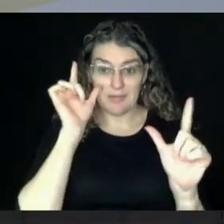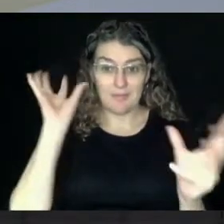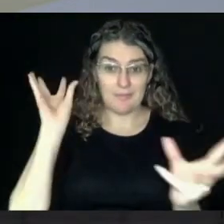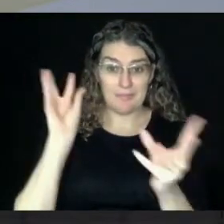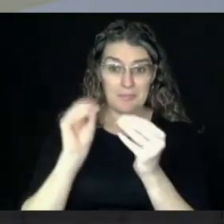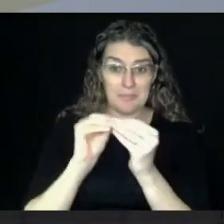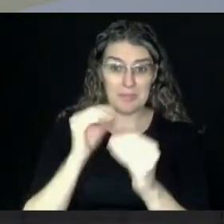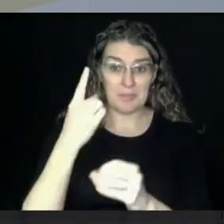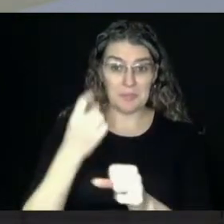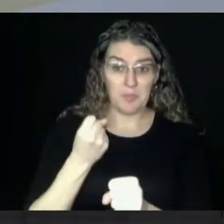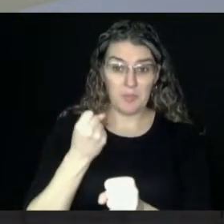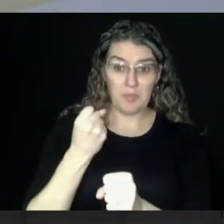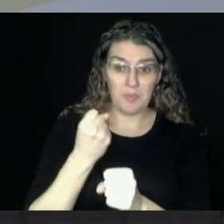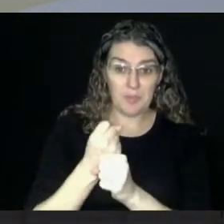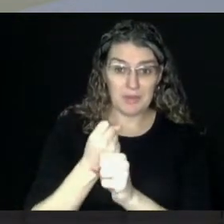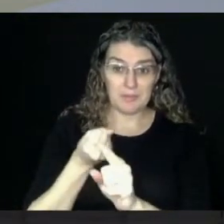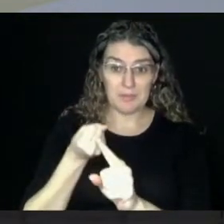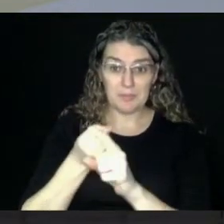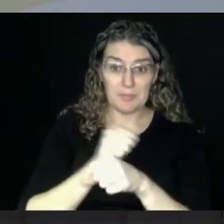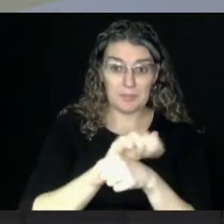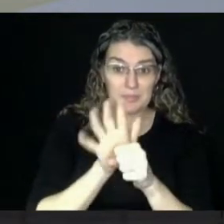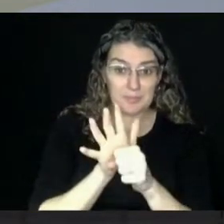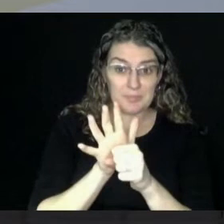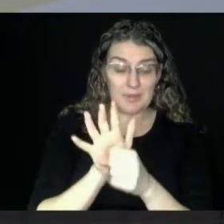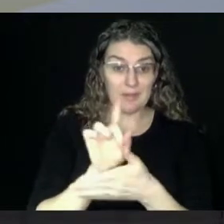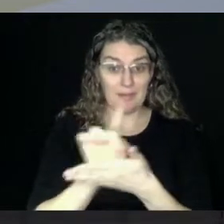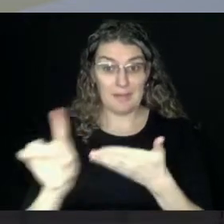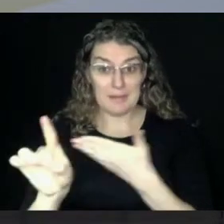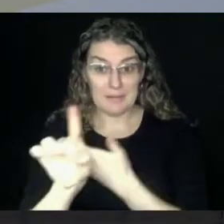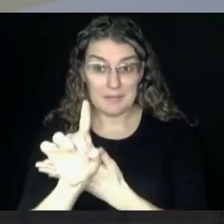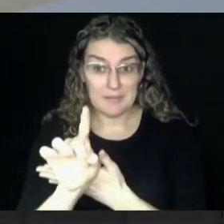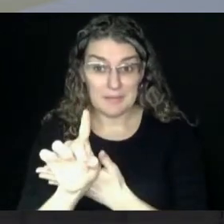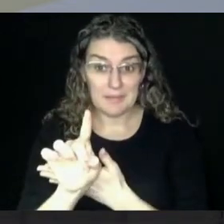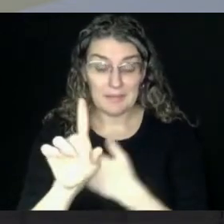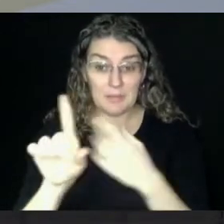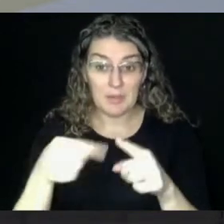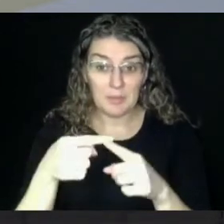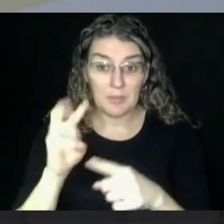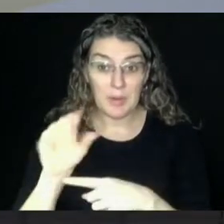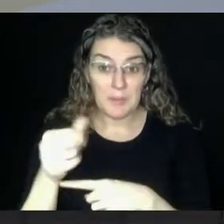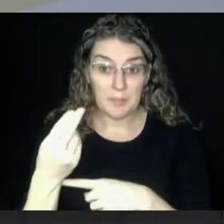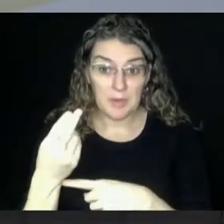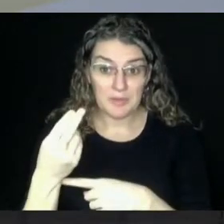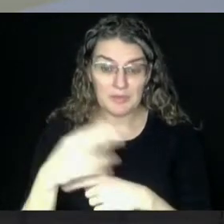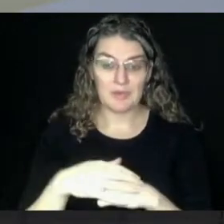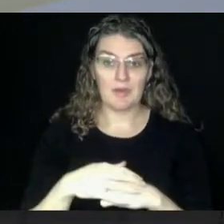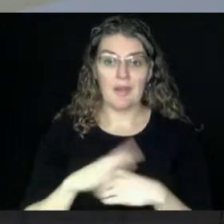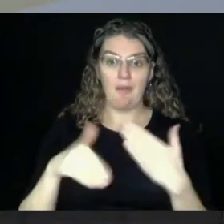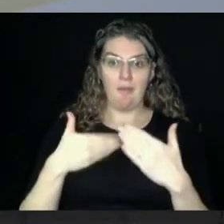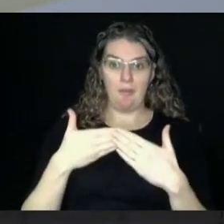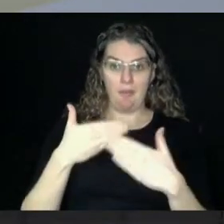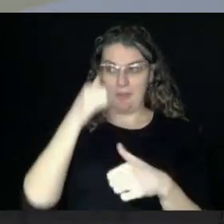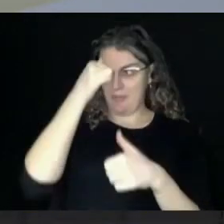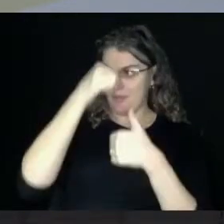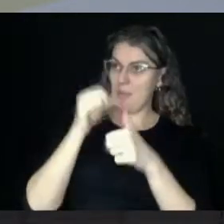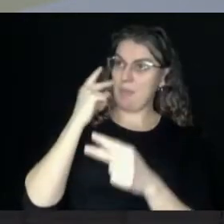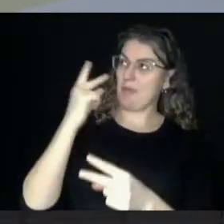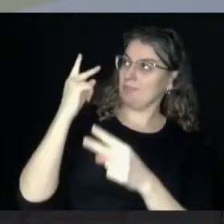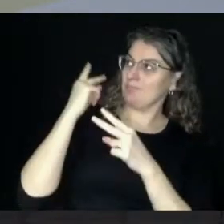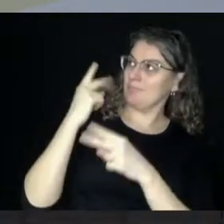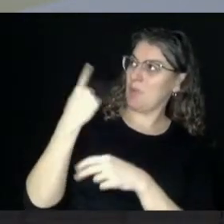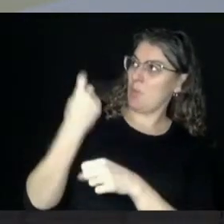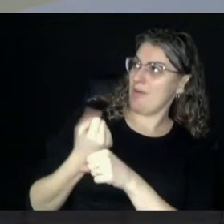global pandemic, and next week is March. And I know we all remember what we were doing or what we weren't doing last